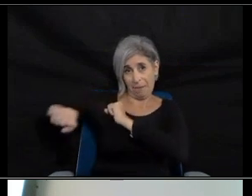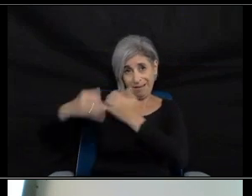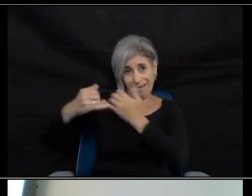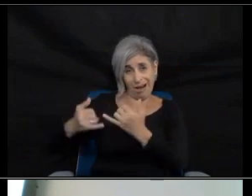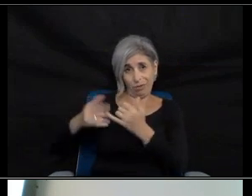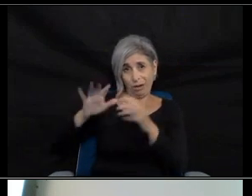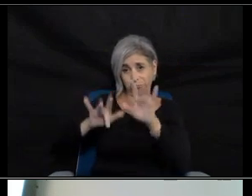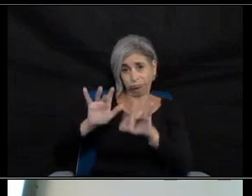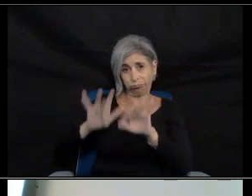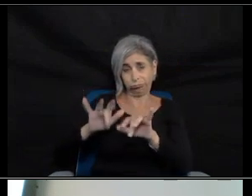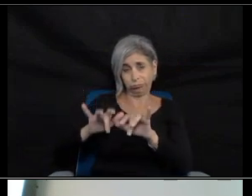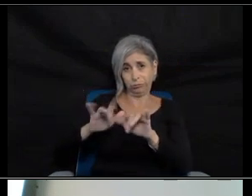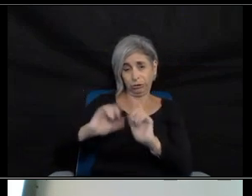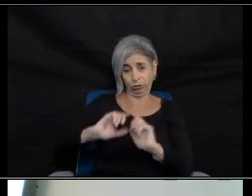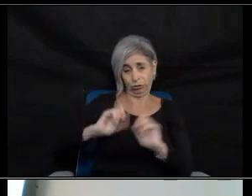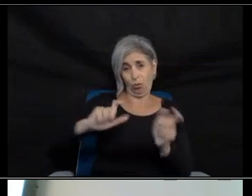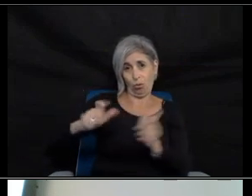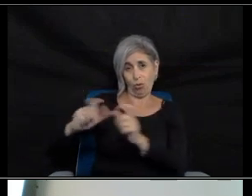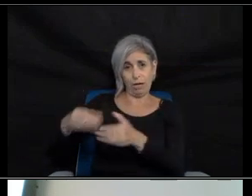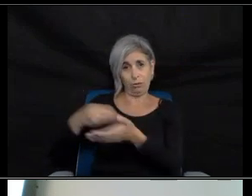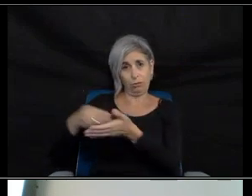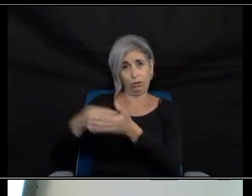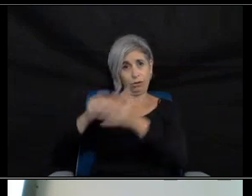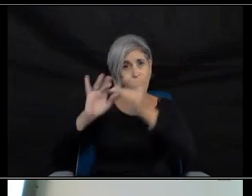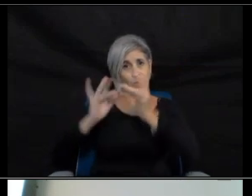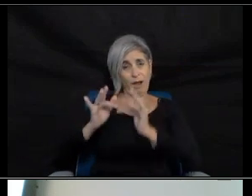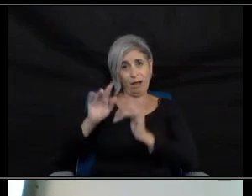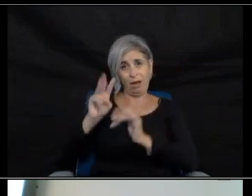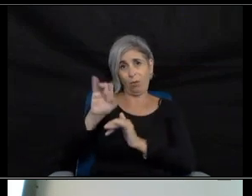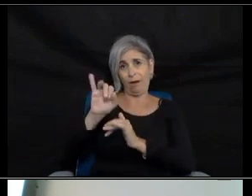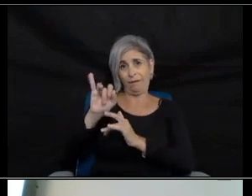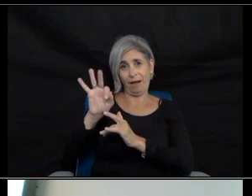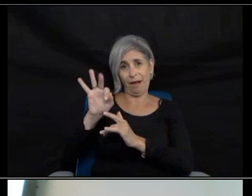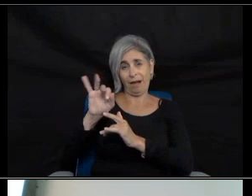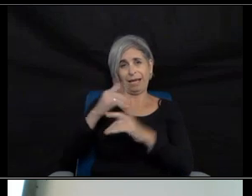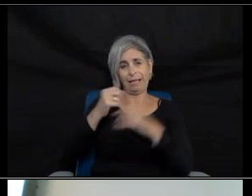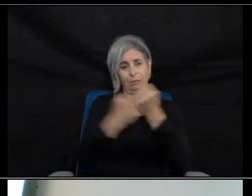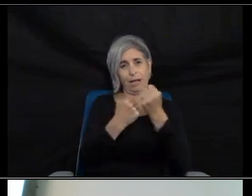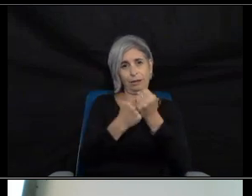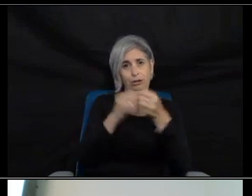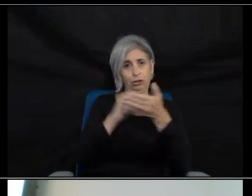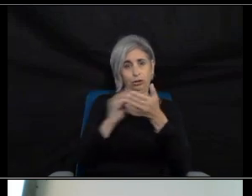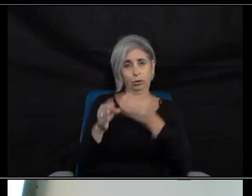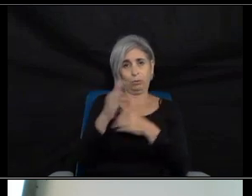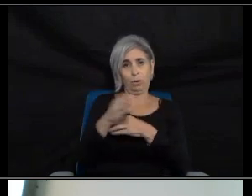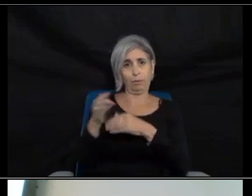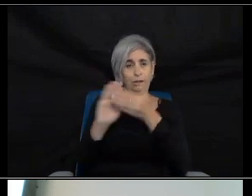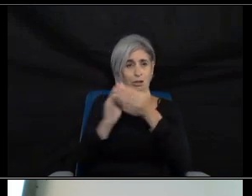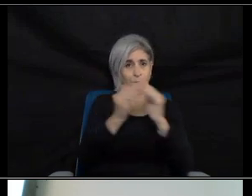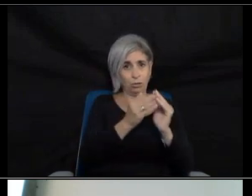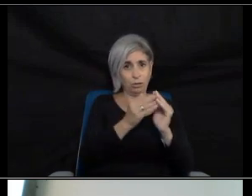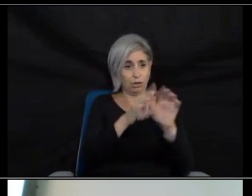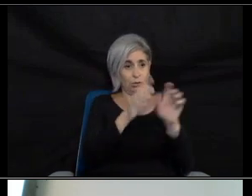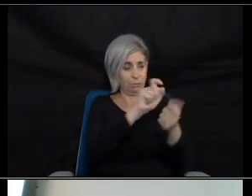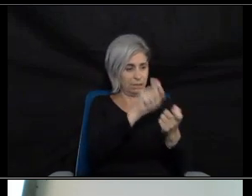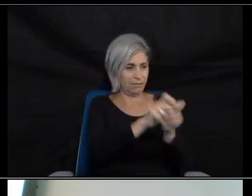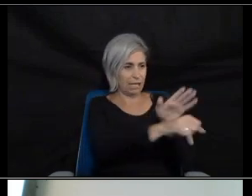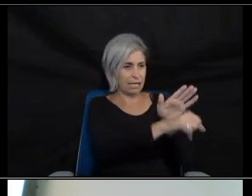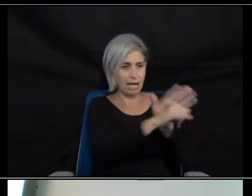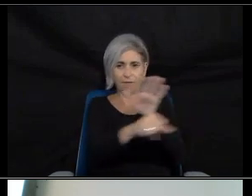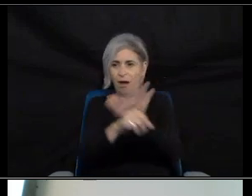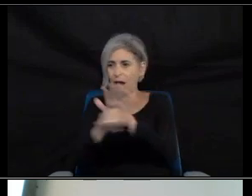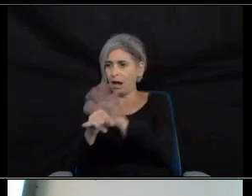on and contribute to purchase a Wi-Fi extender and sponsor a student in the Boynton Beach community, and you can specifically identify their